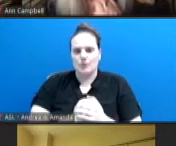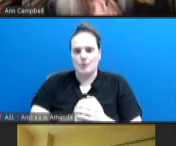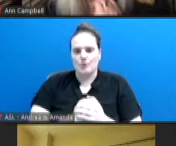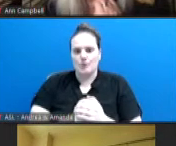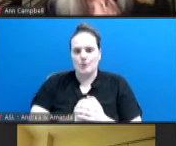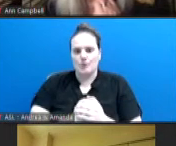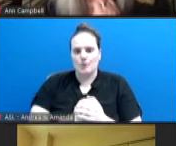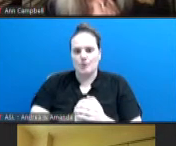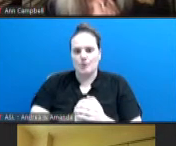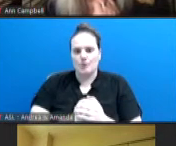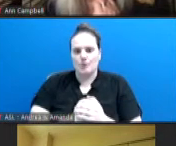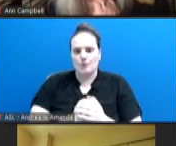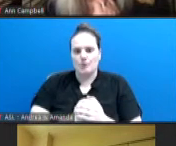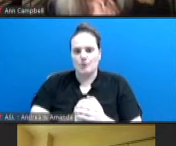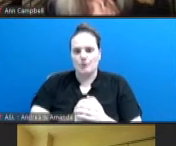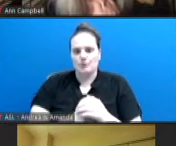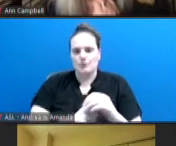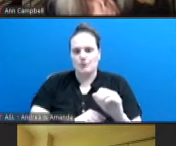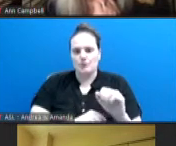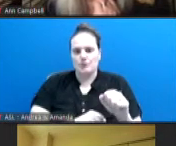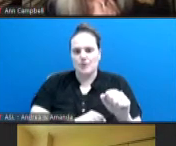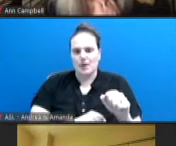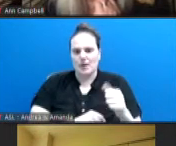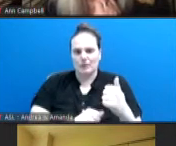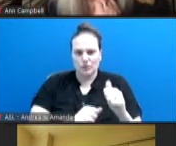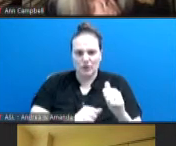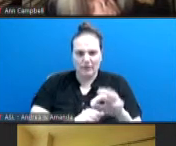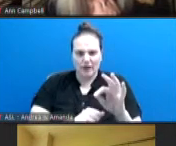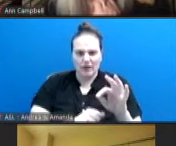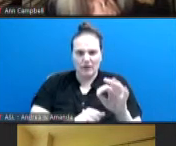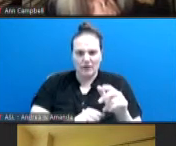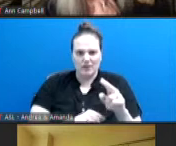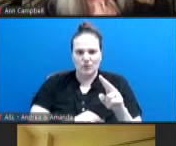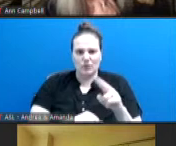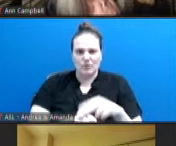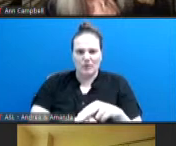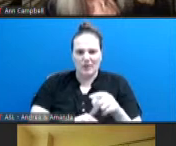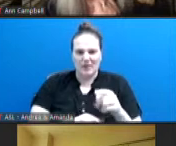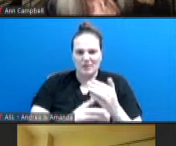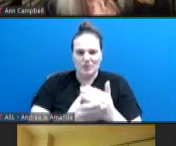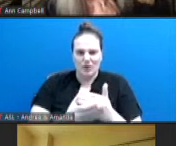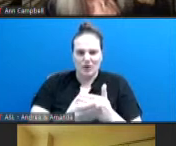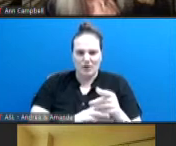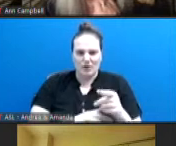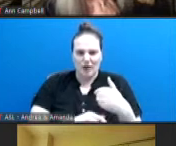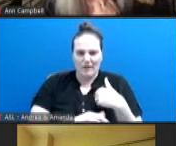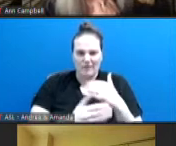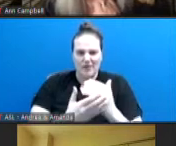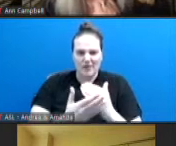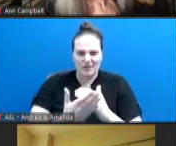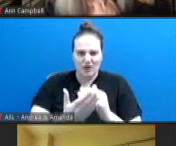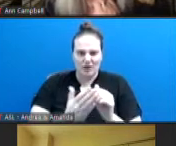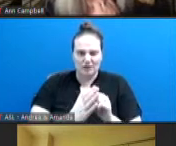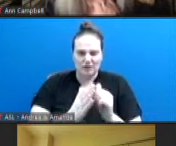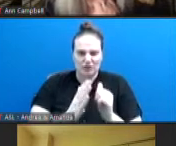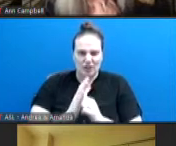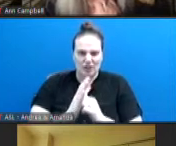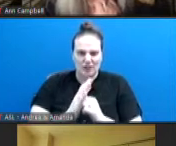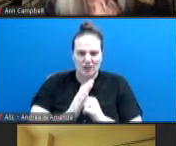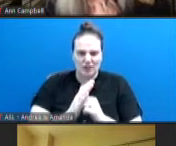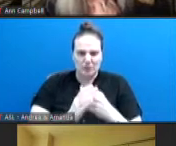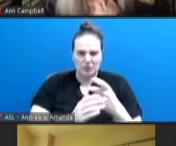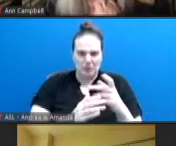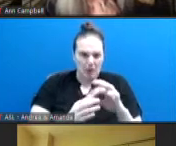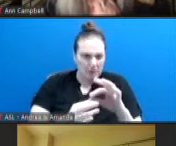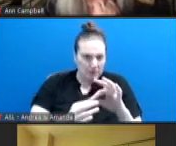Oh, hi. I was trying to find out if there's normally this section, and every section has a thing listed on the agenda about public input. I'm hoping it's